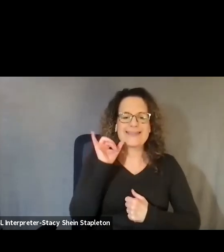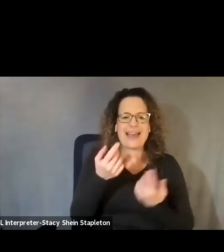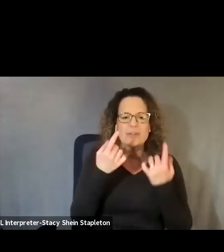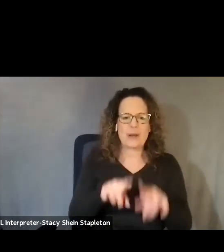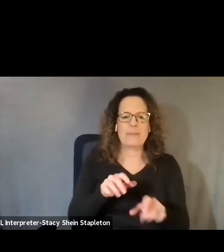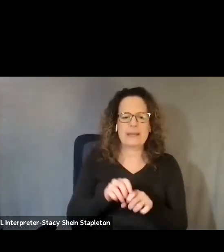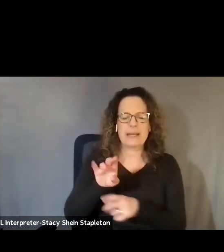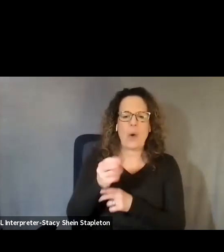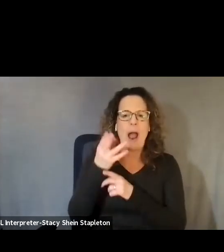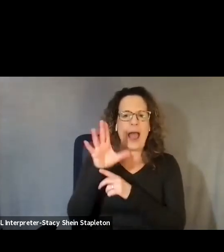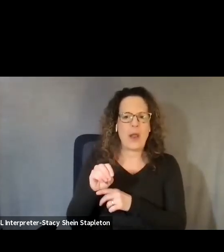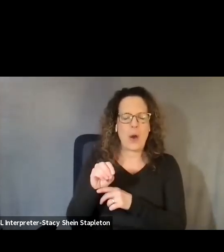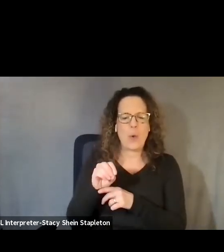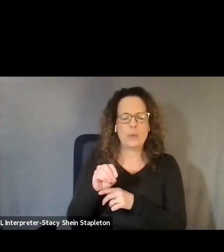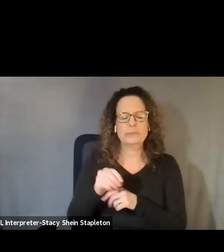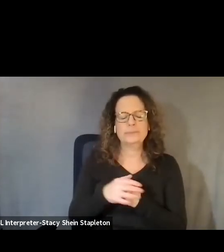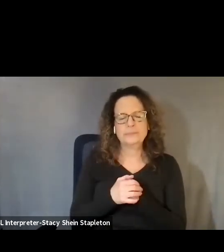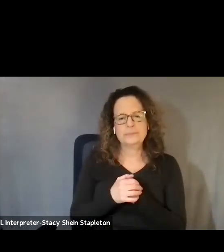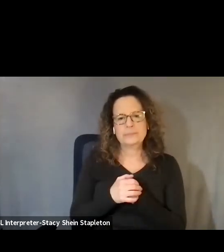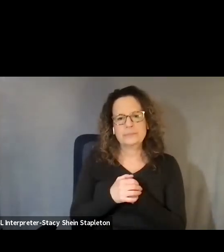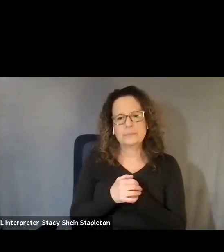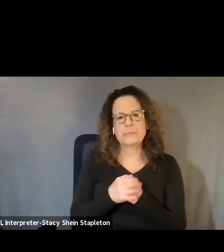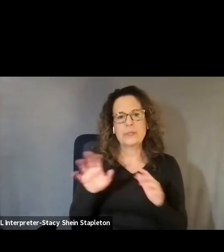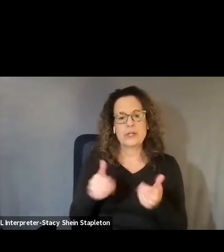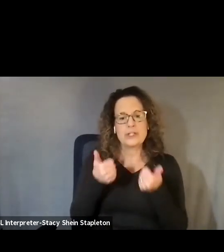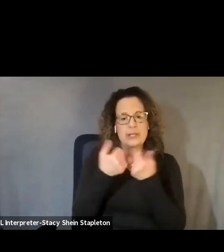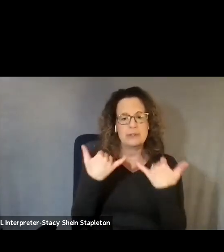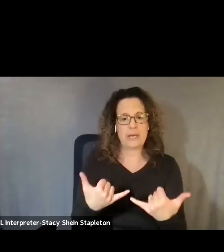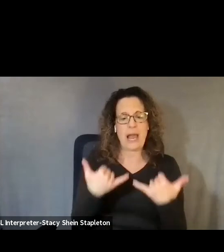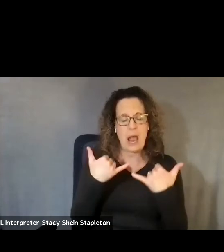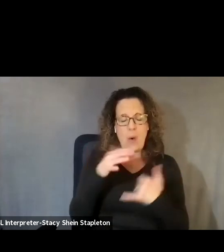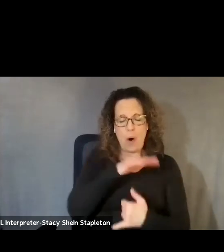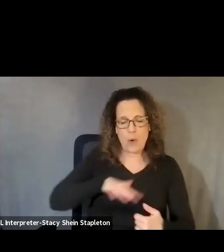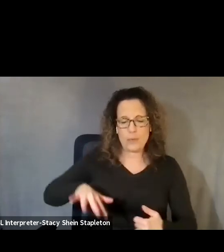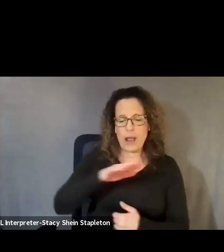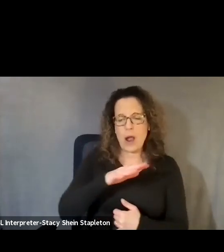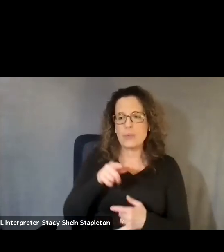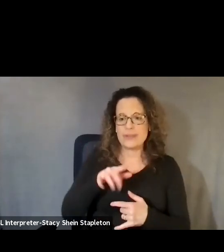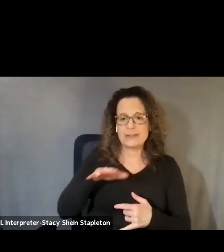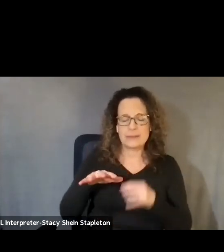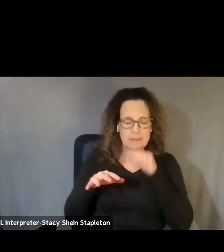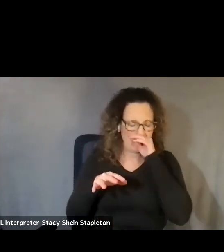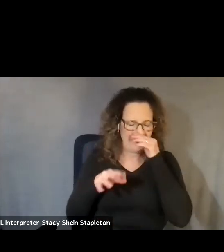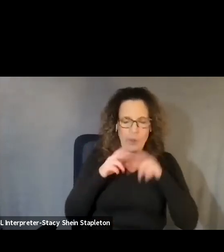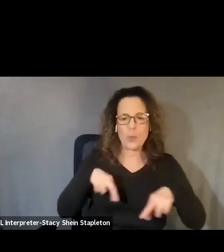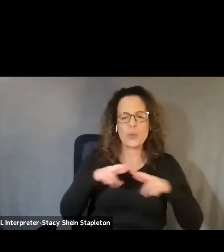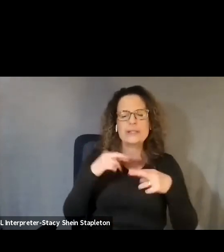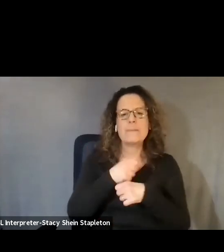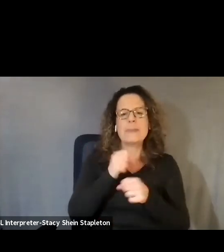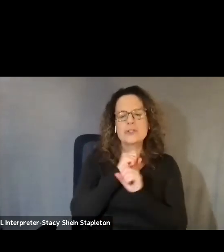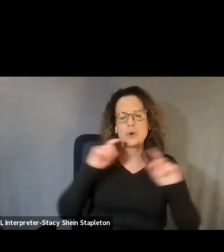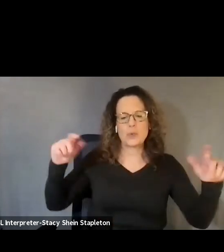in 2014. So one of the big challenges we have around the Great Lakes is to make sure that we are